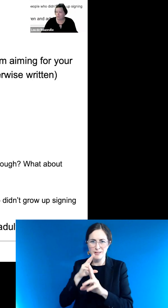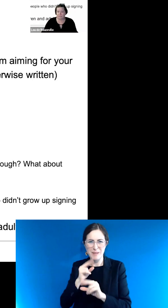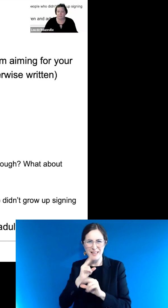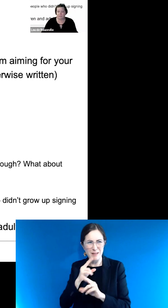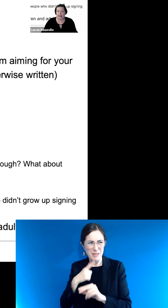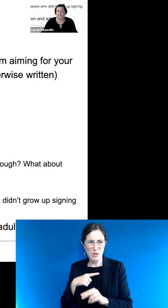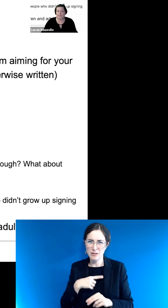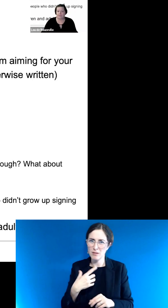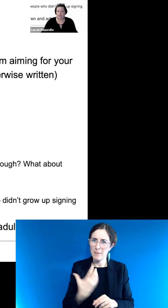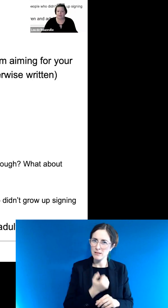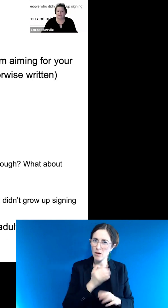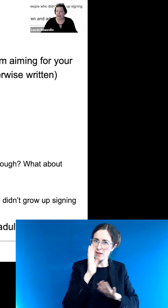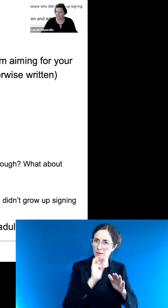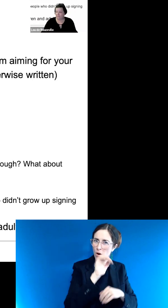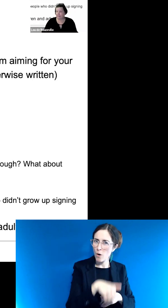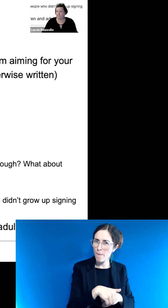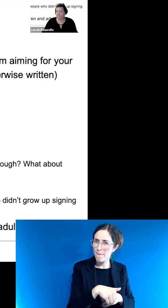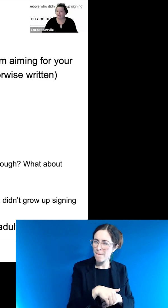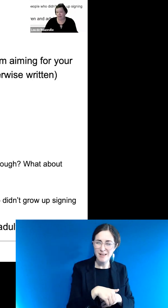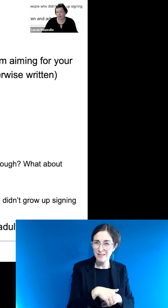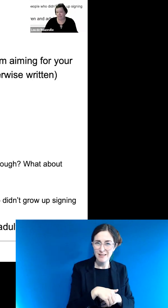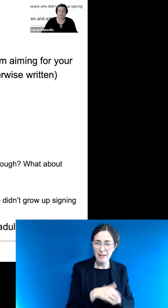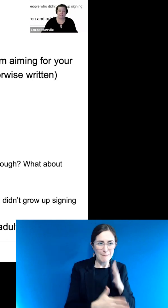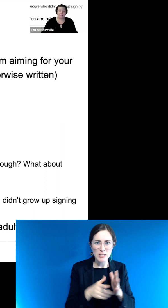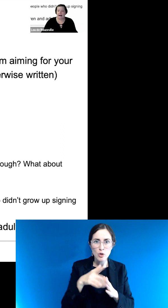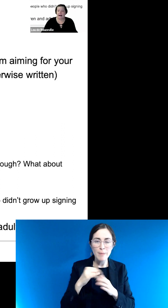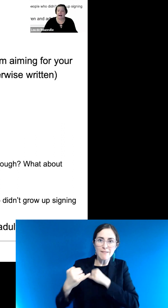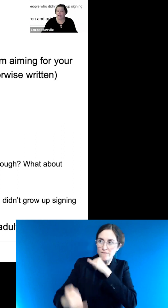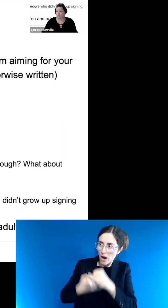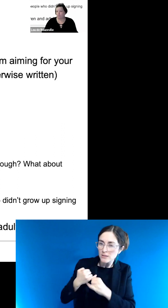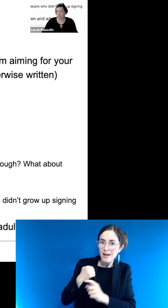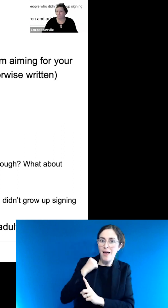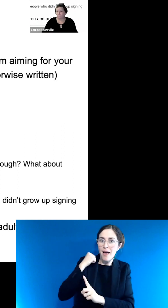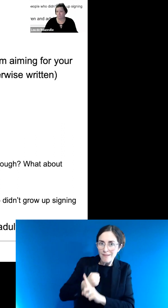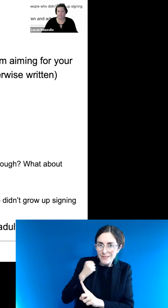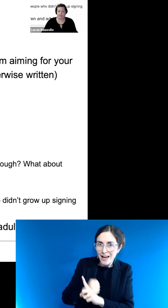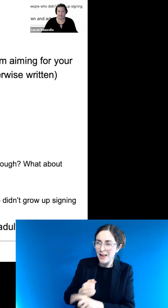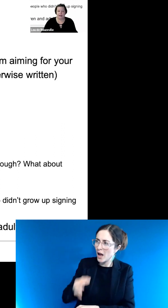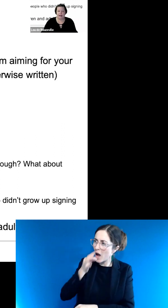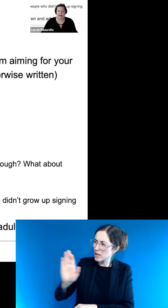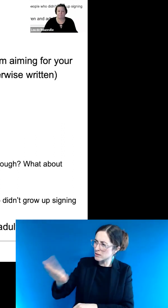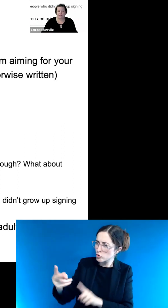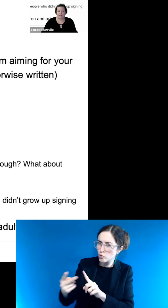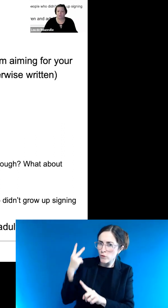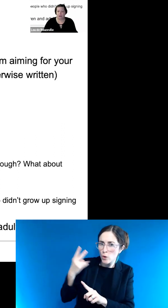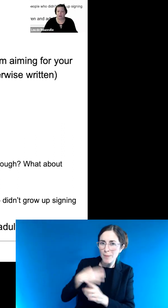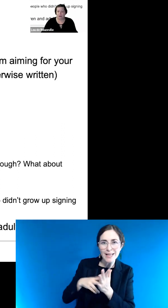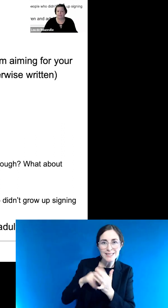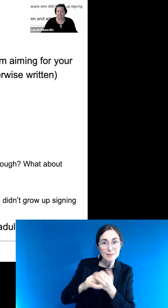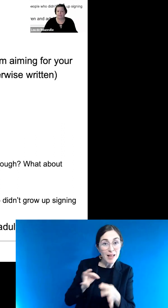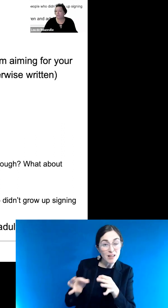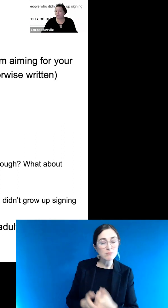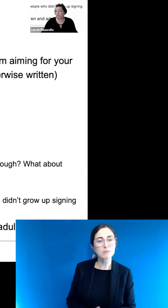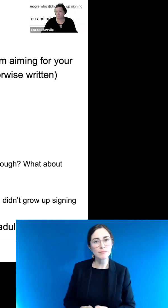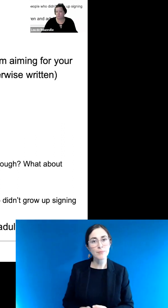it's ludicrous. So you're going to have to be ready to advocate and fight, ask for a review. If your child